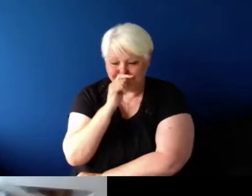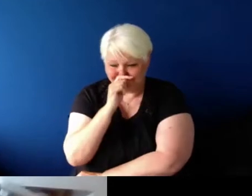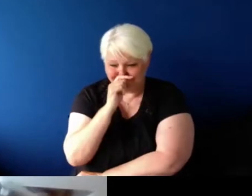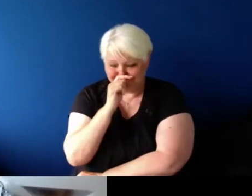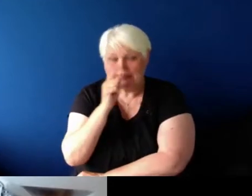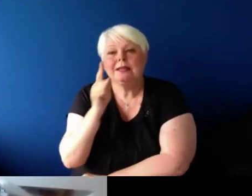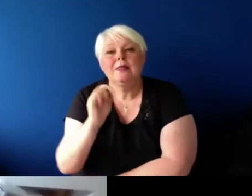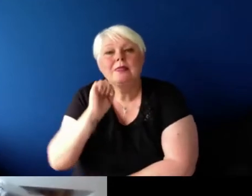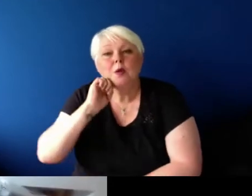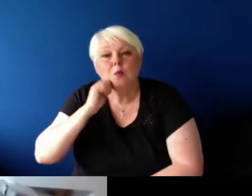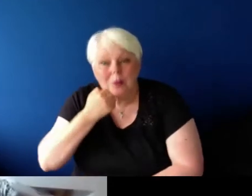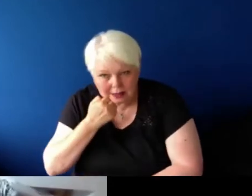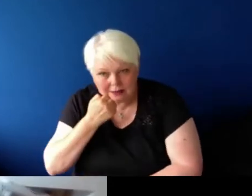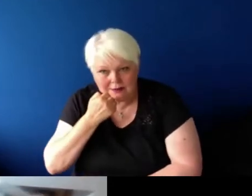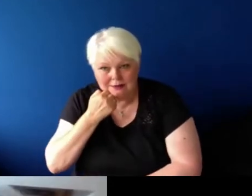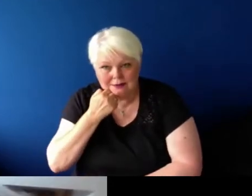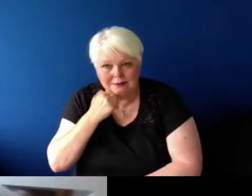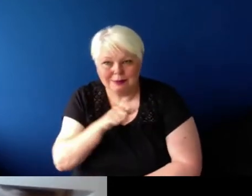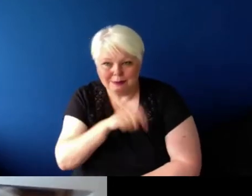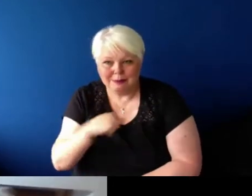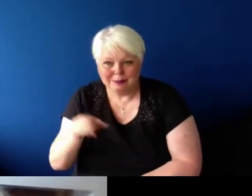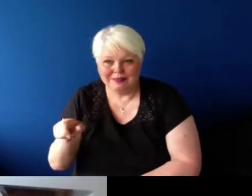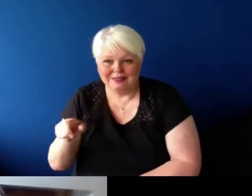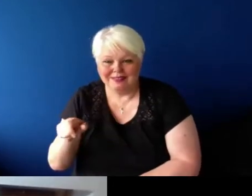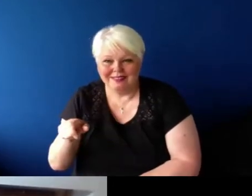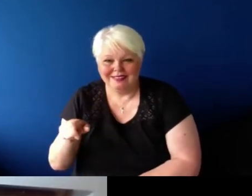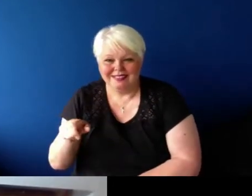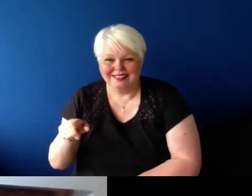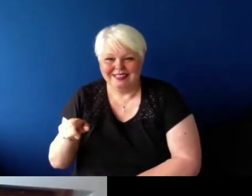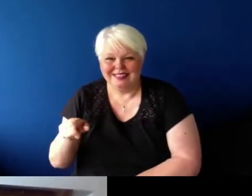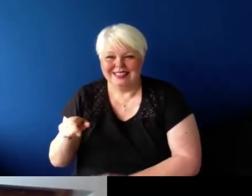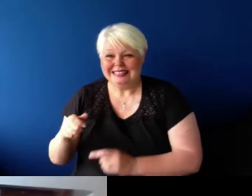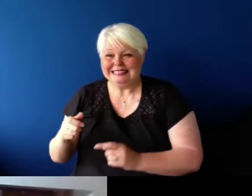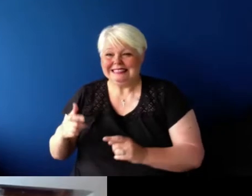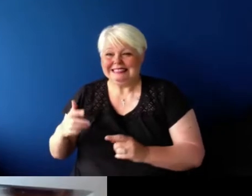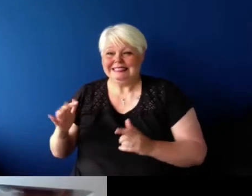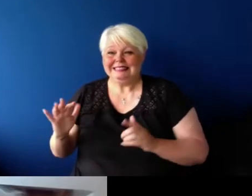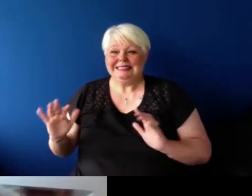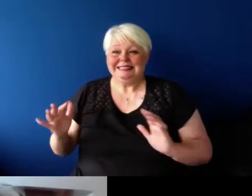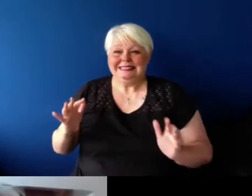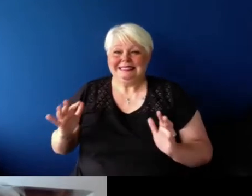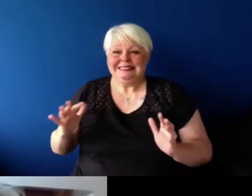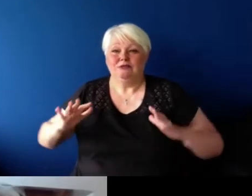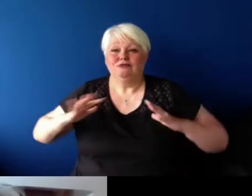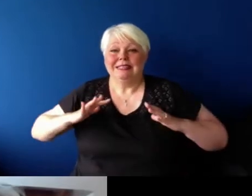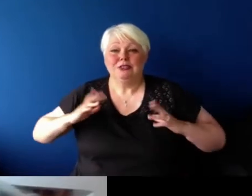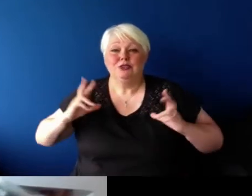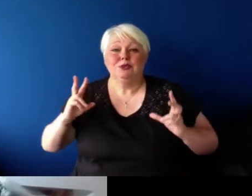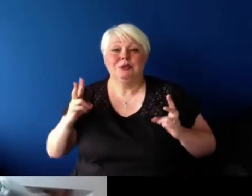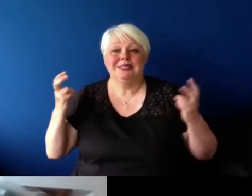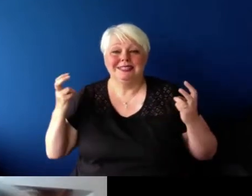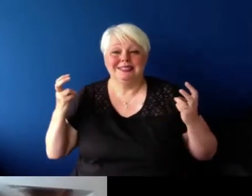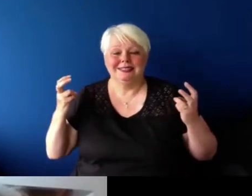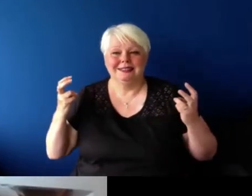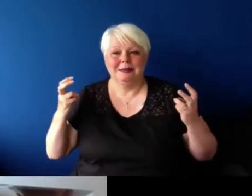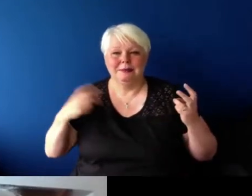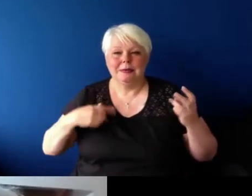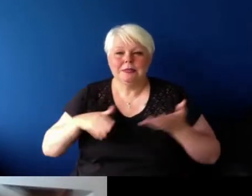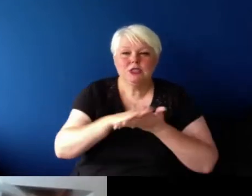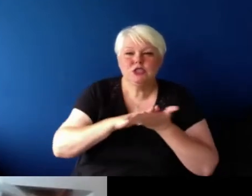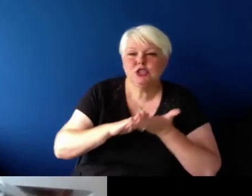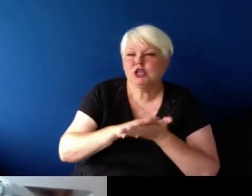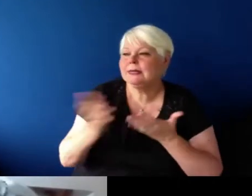there will be people that are on the brink of being able to listen and hear, and it's about discerning where that